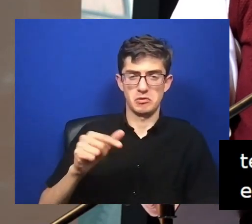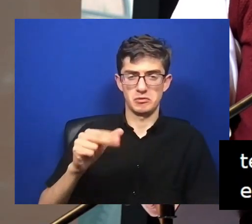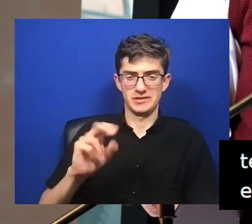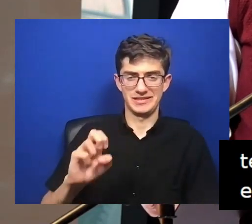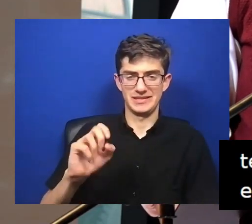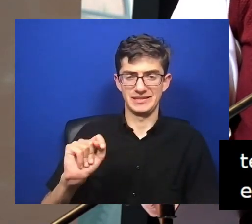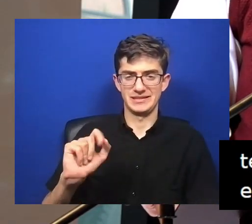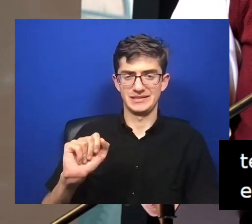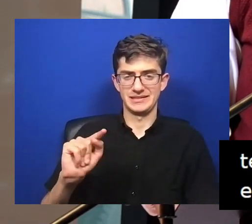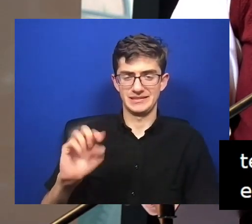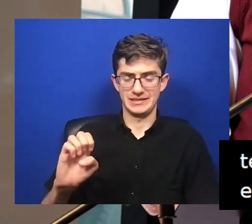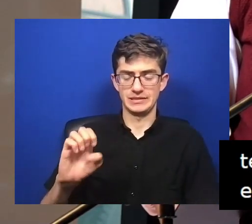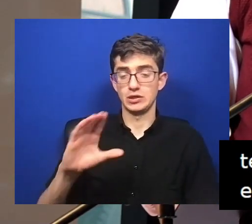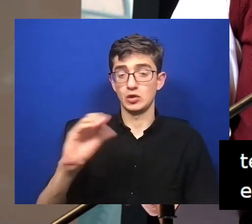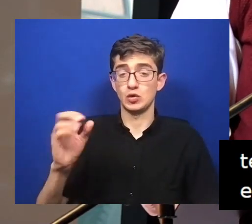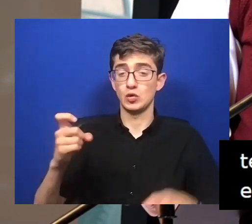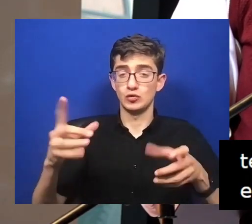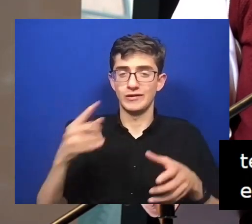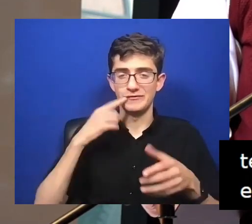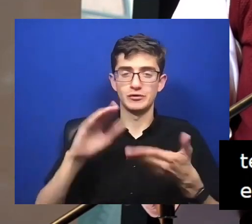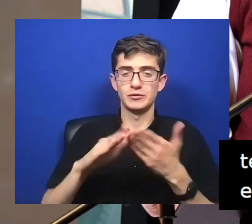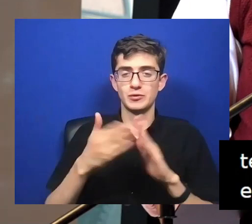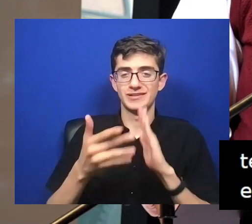co-director of Community Tech NY.